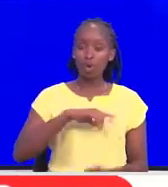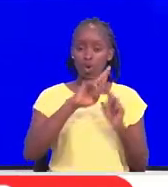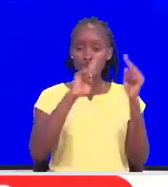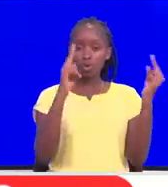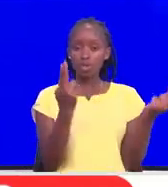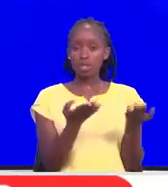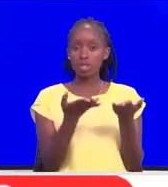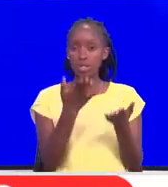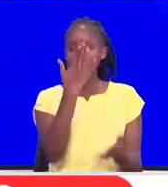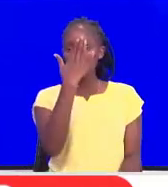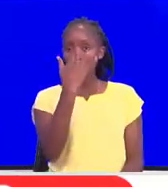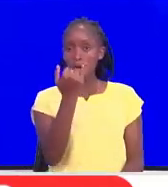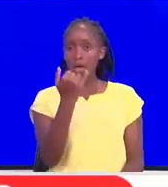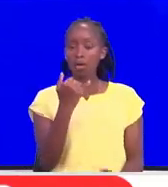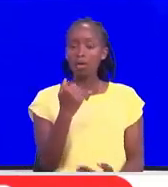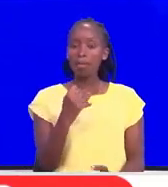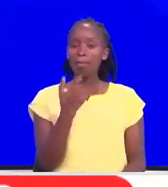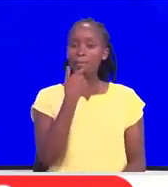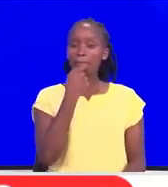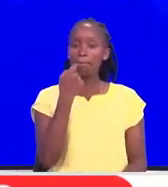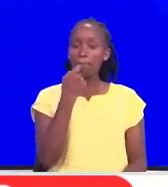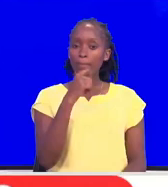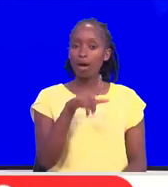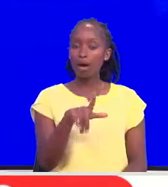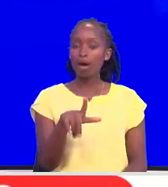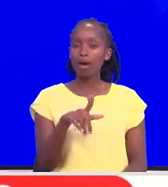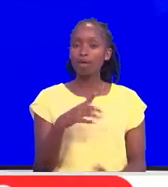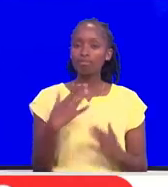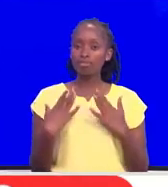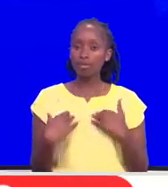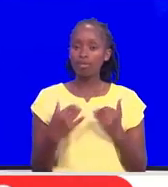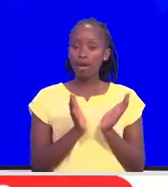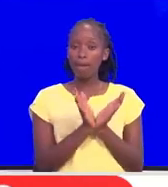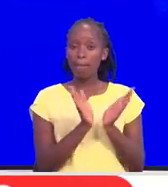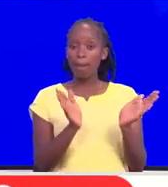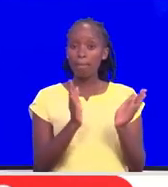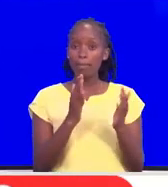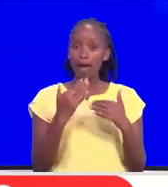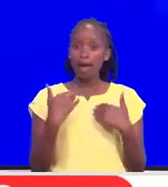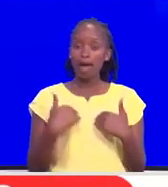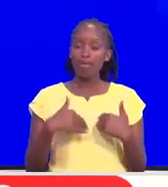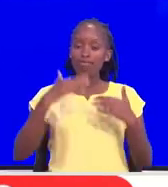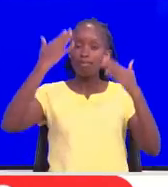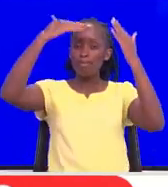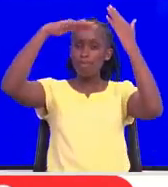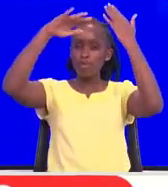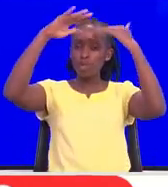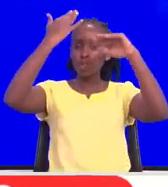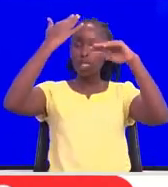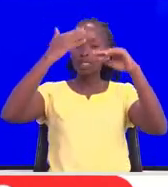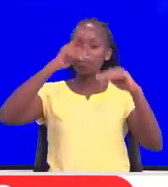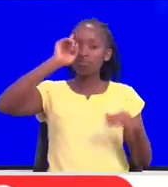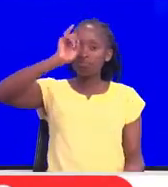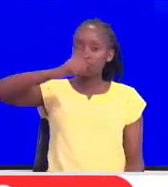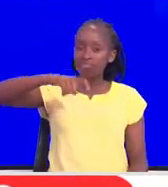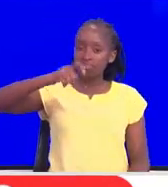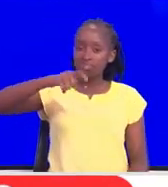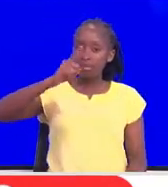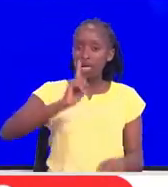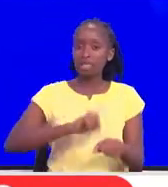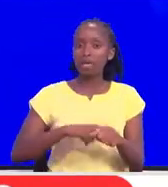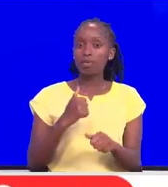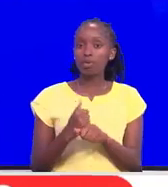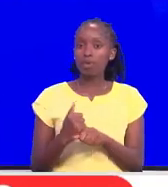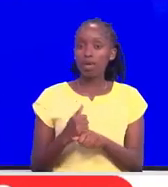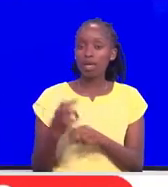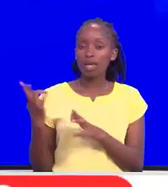converging here, it's a message to the public that professionalism is needed when you are carrying out